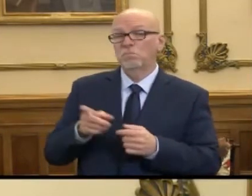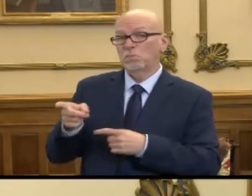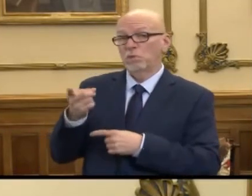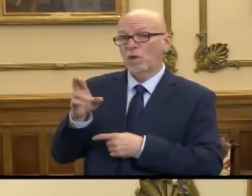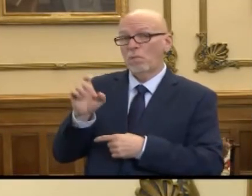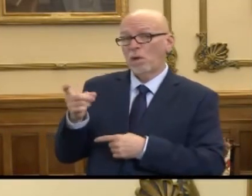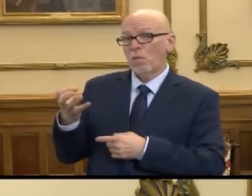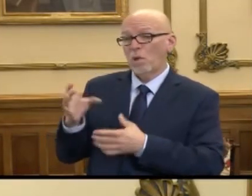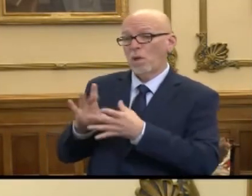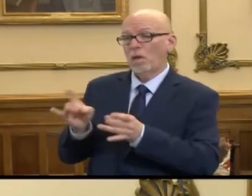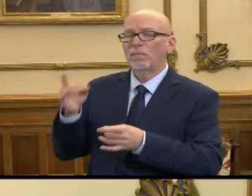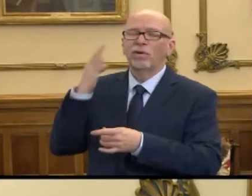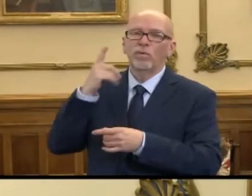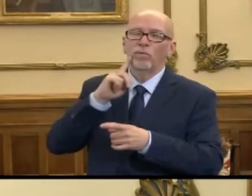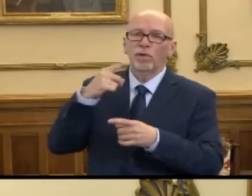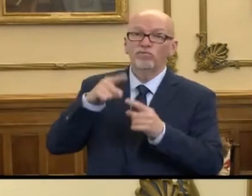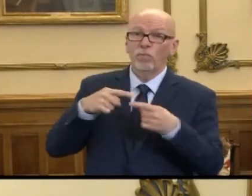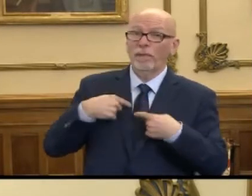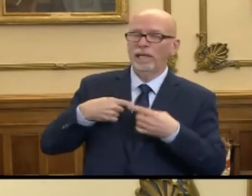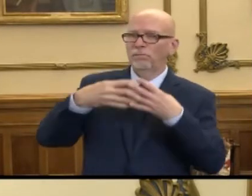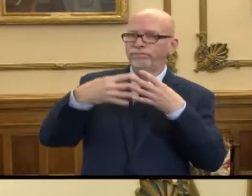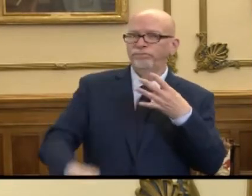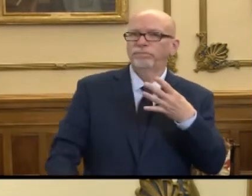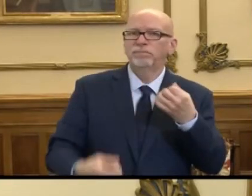you want to comment on that? I mean, it's a long list for me.